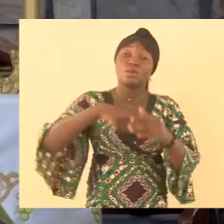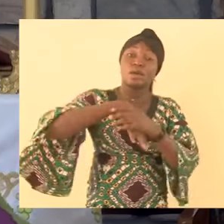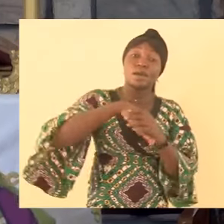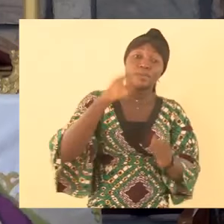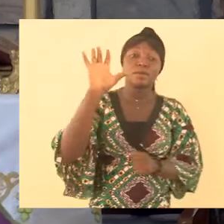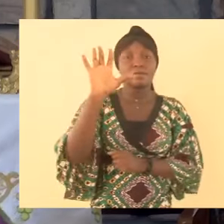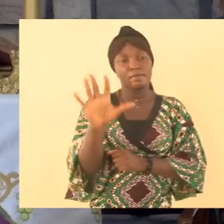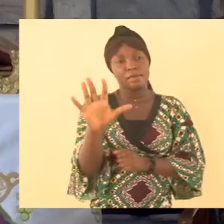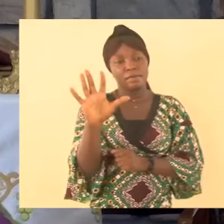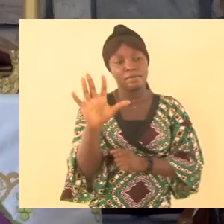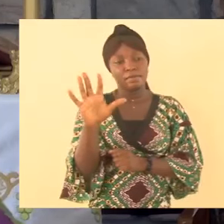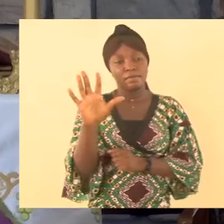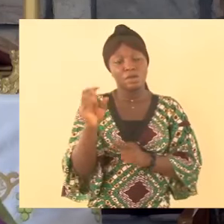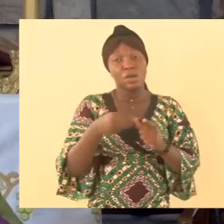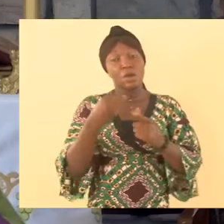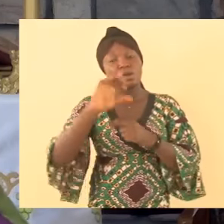called out